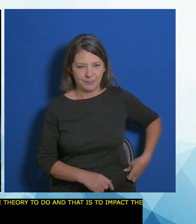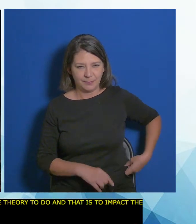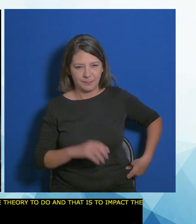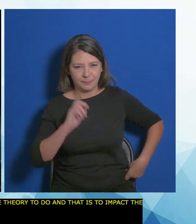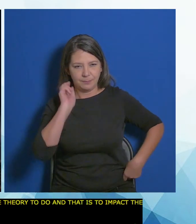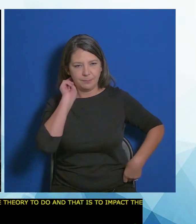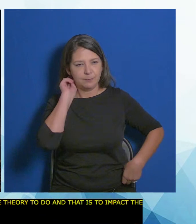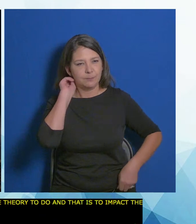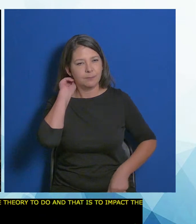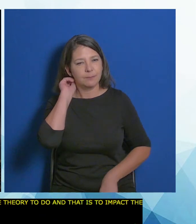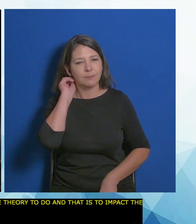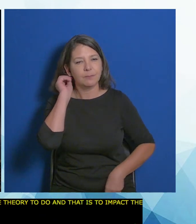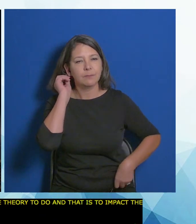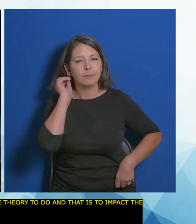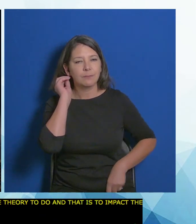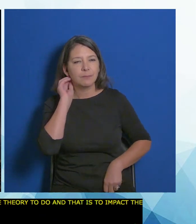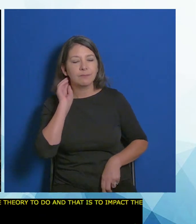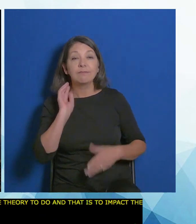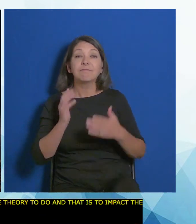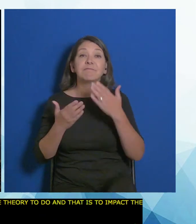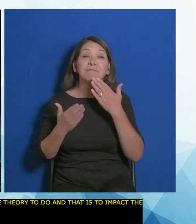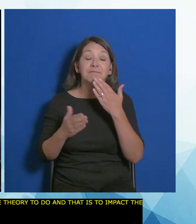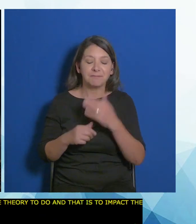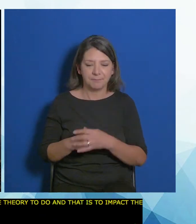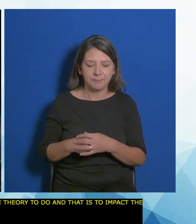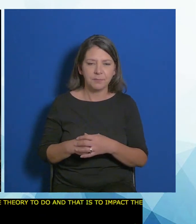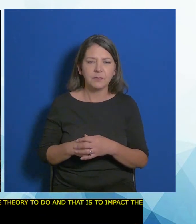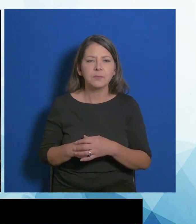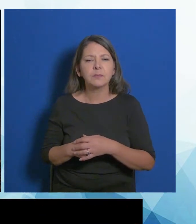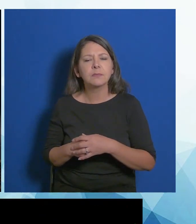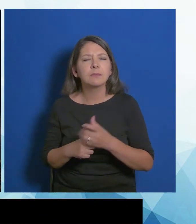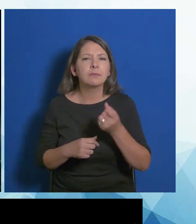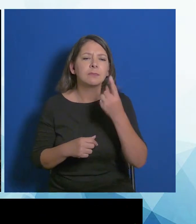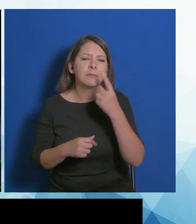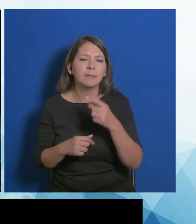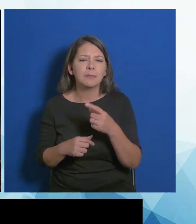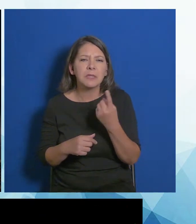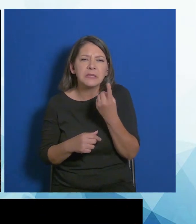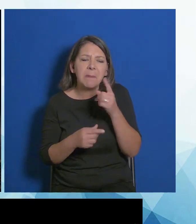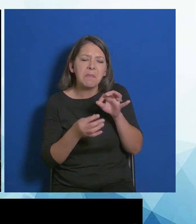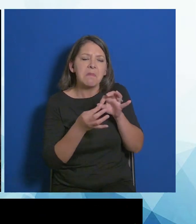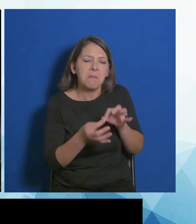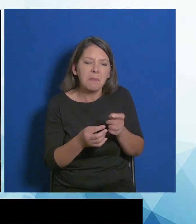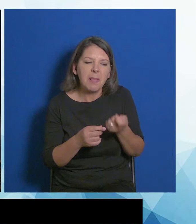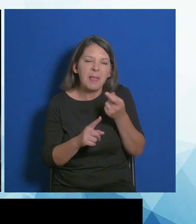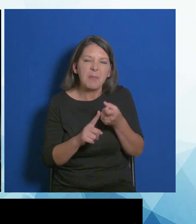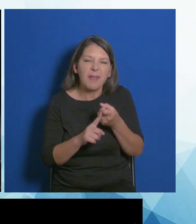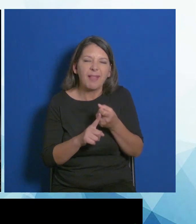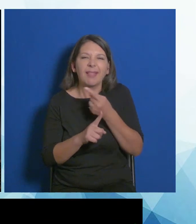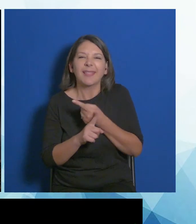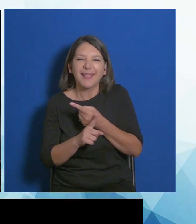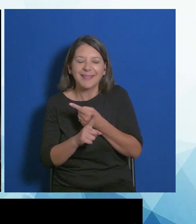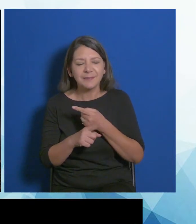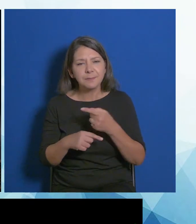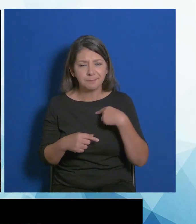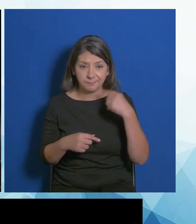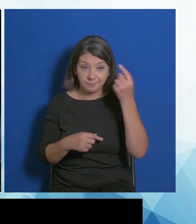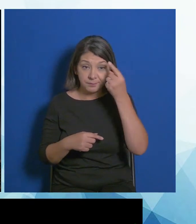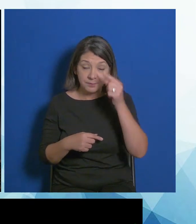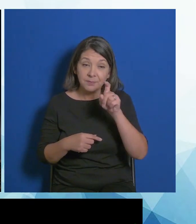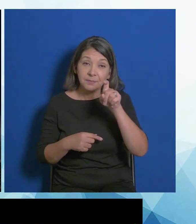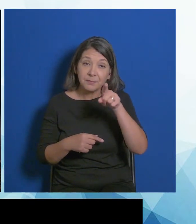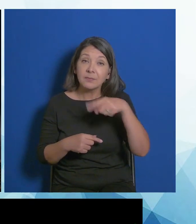Thank you so much. On a related note, but slightly tangential, I was wondering if there were